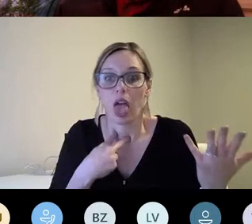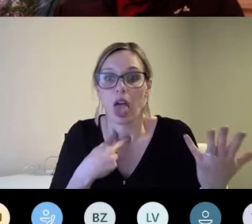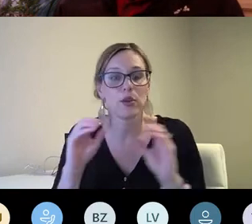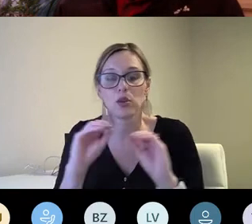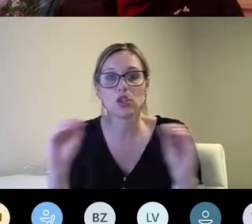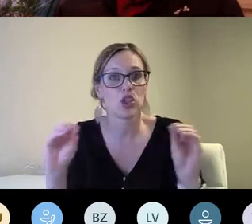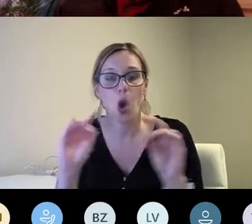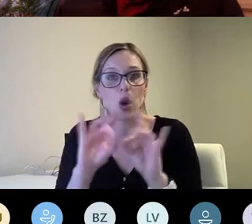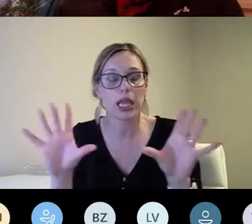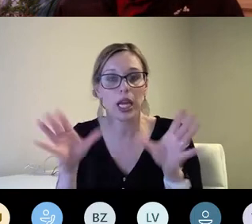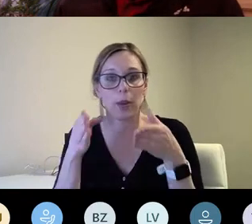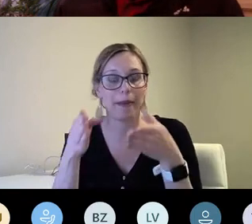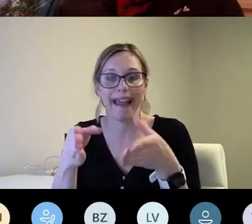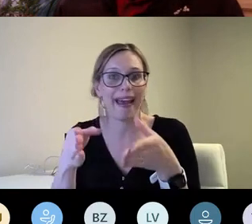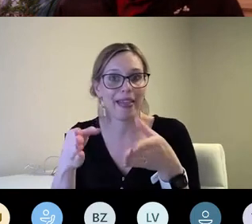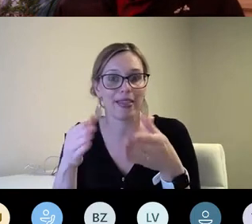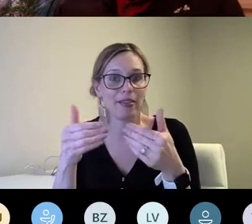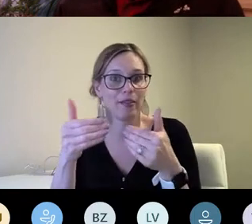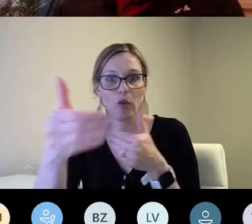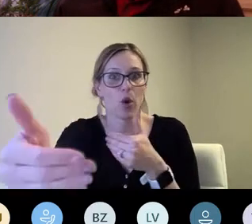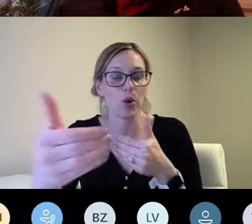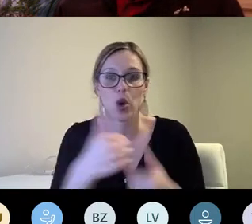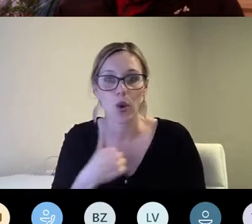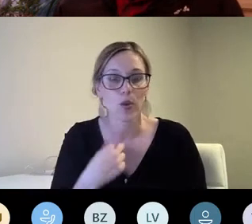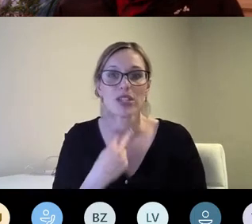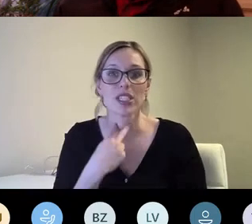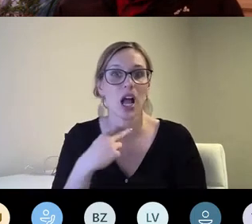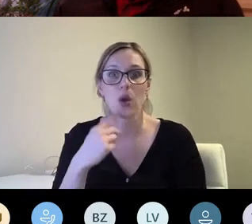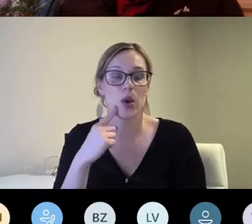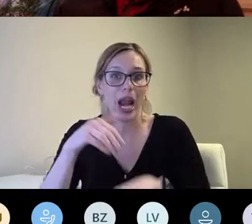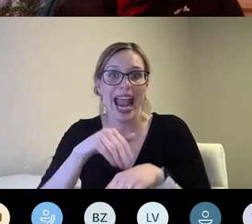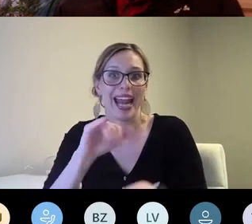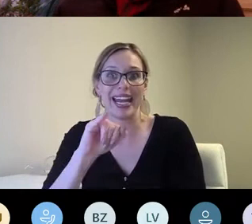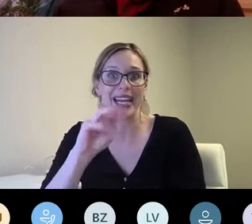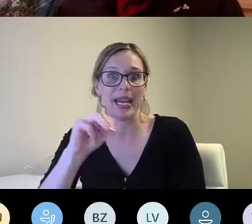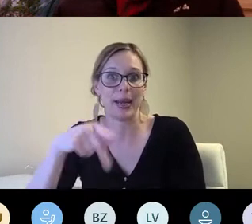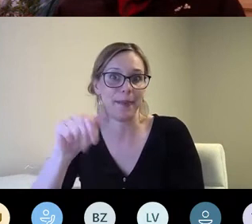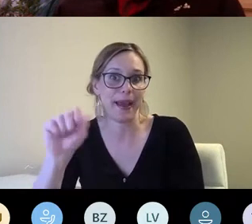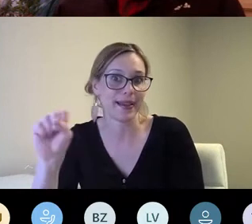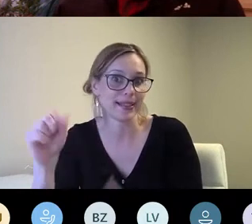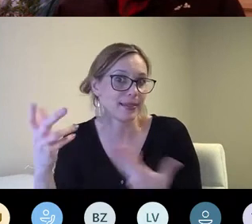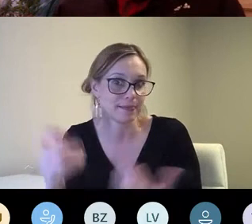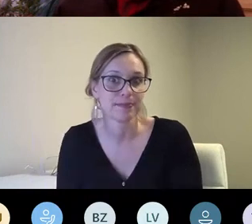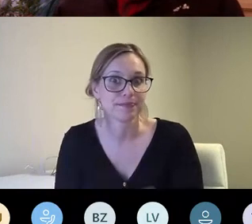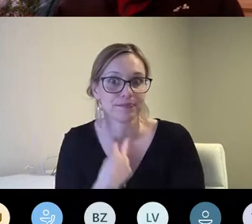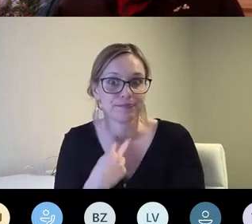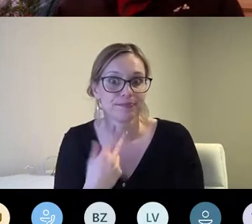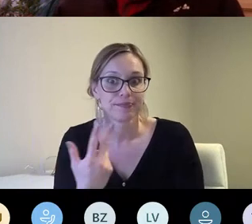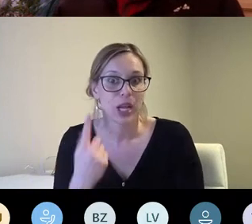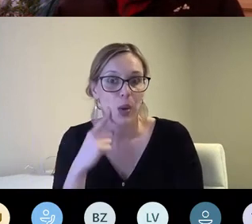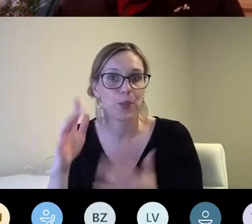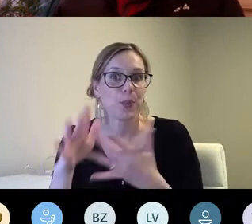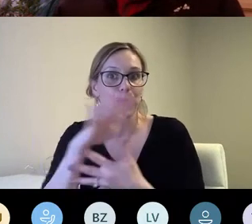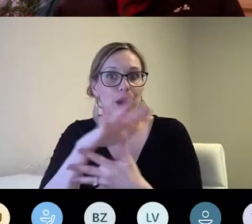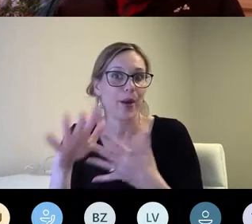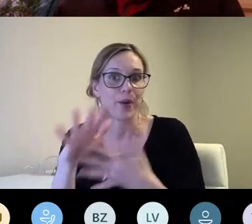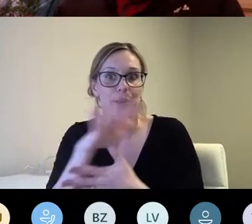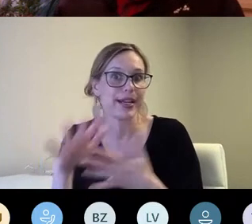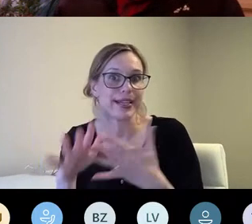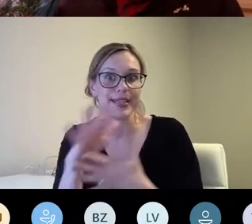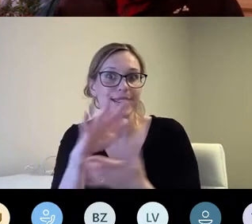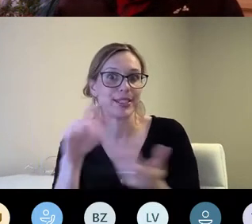path forward. And I think we were just in a holding pattern, and a lot of sort of internal priorities changed throughout 2020, and it